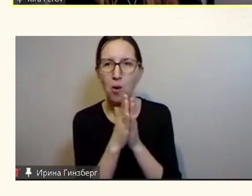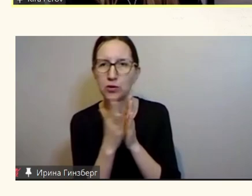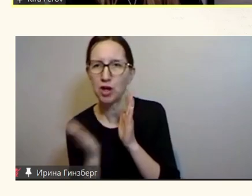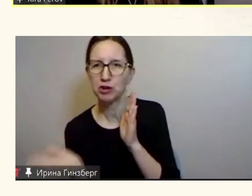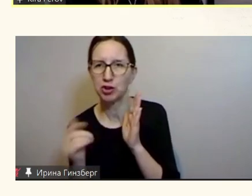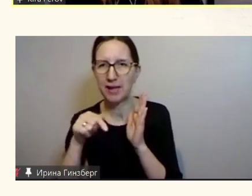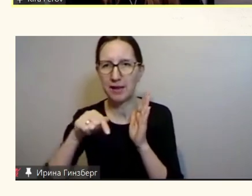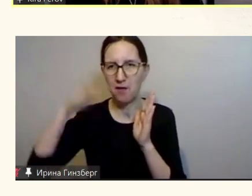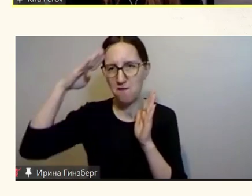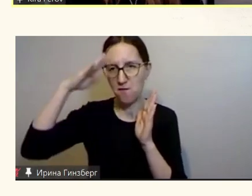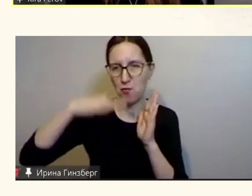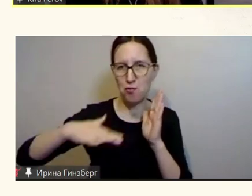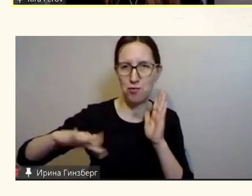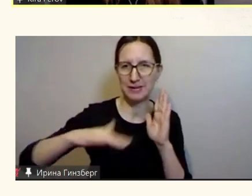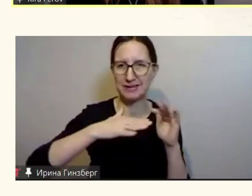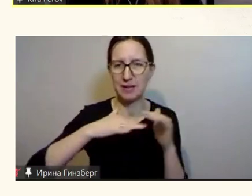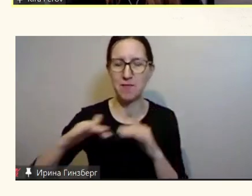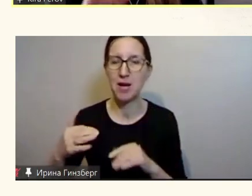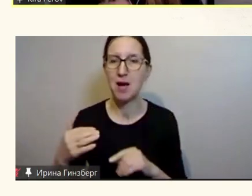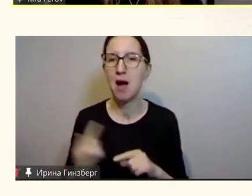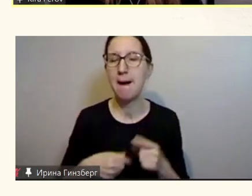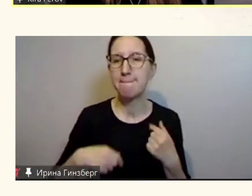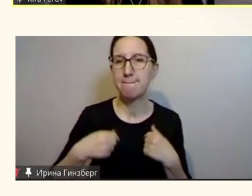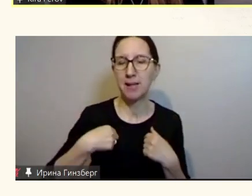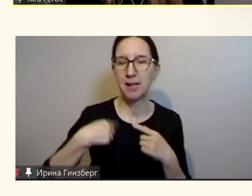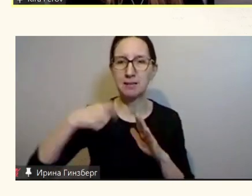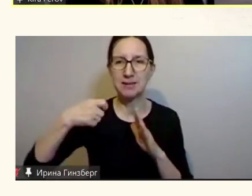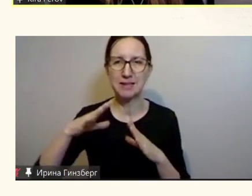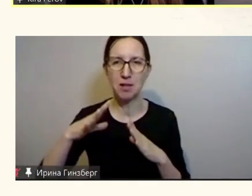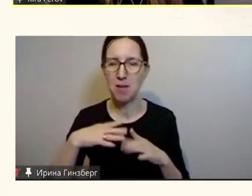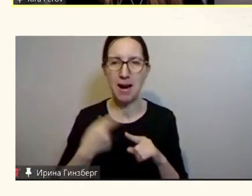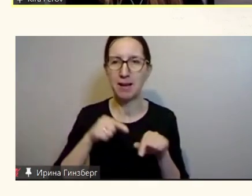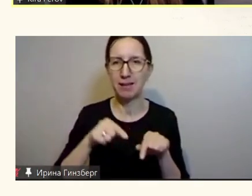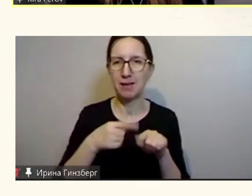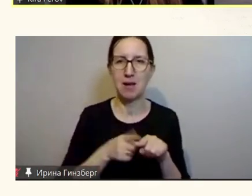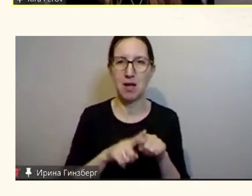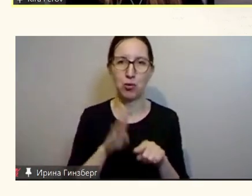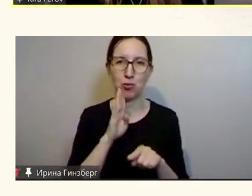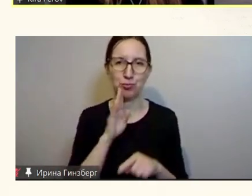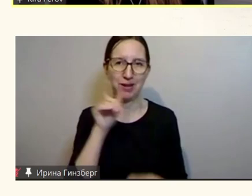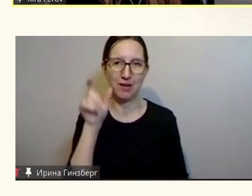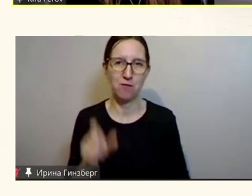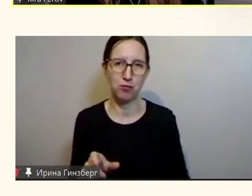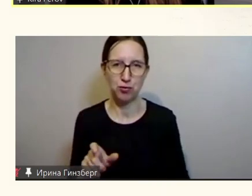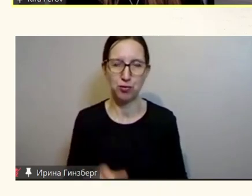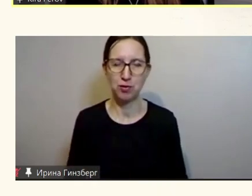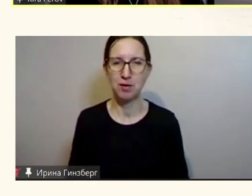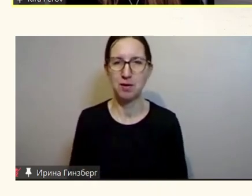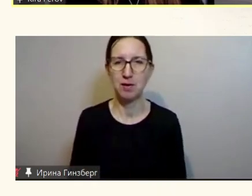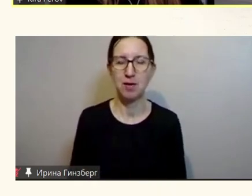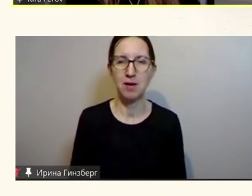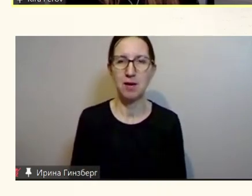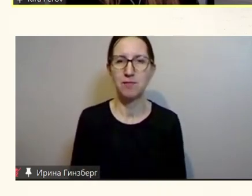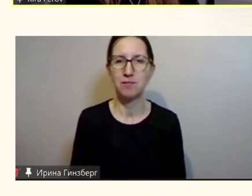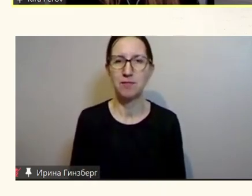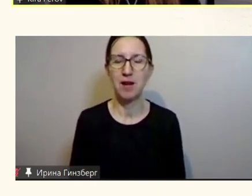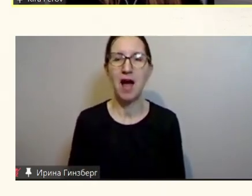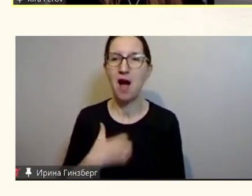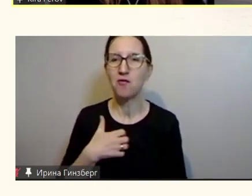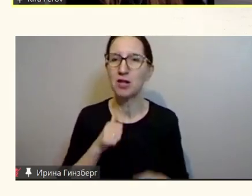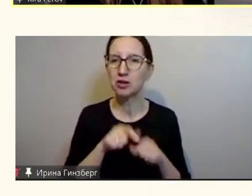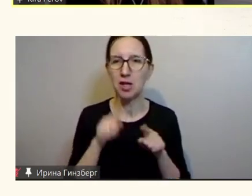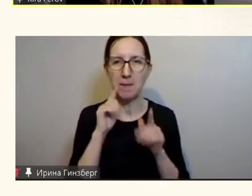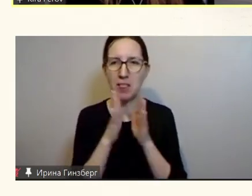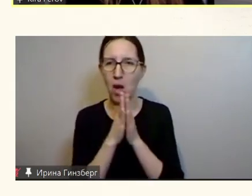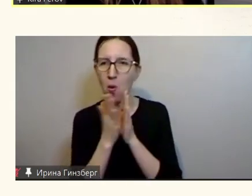rather than shooting the person as she is. The pool itself is enormous. We had to calculate